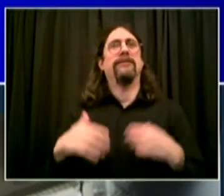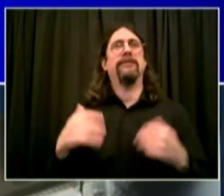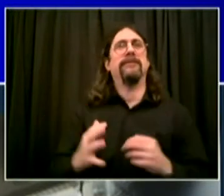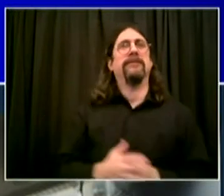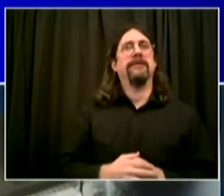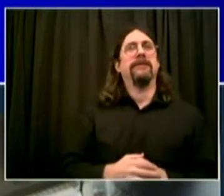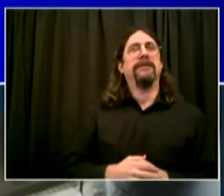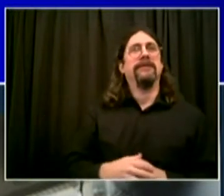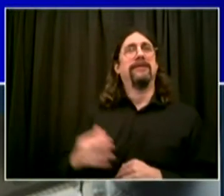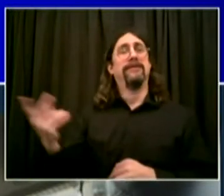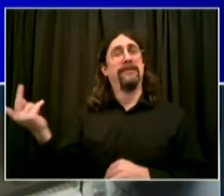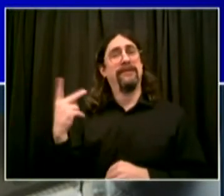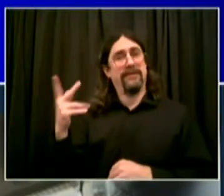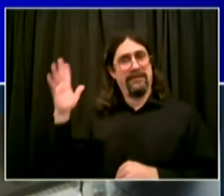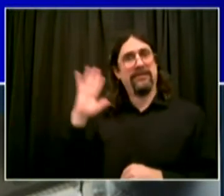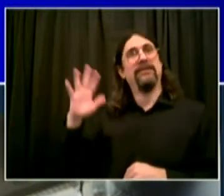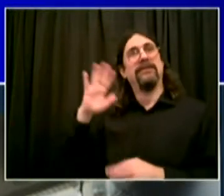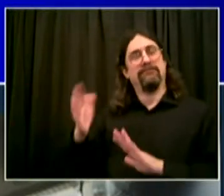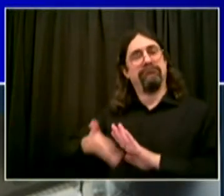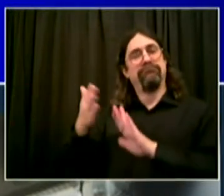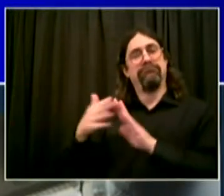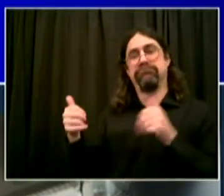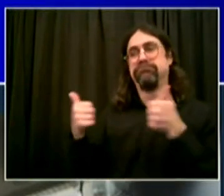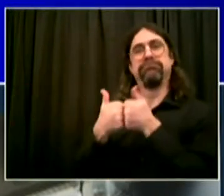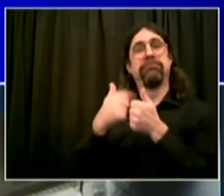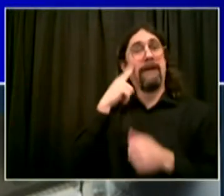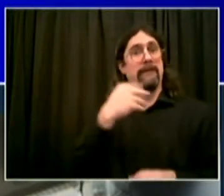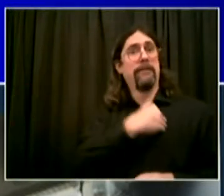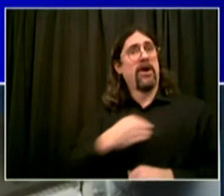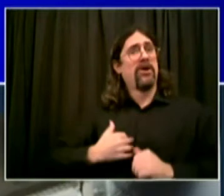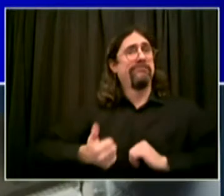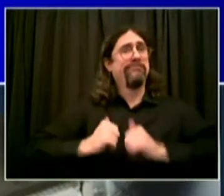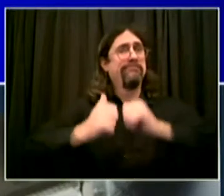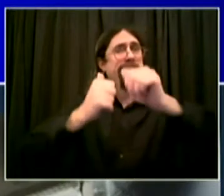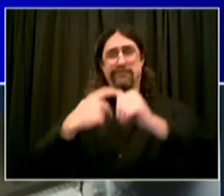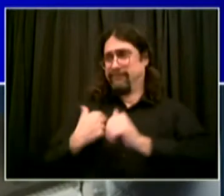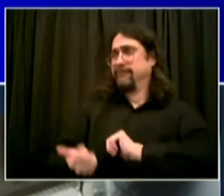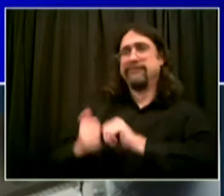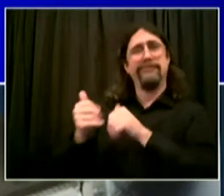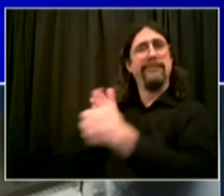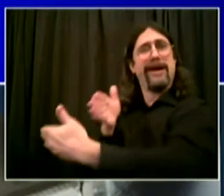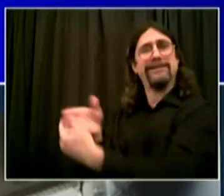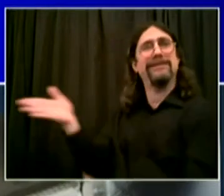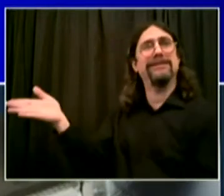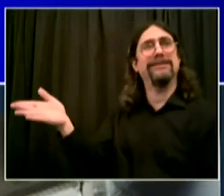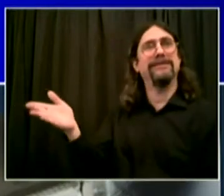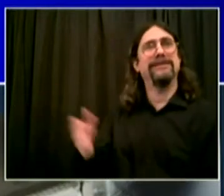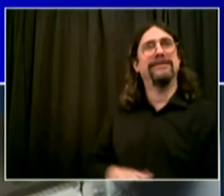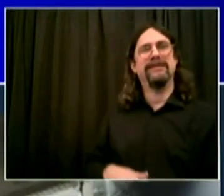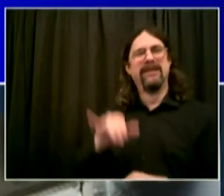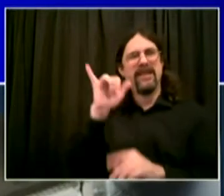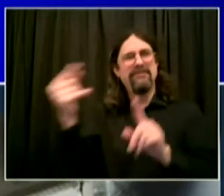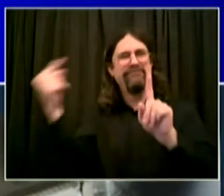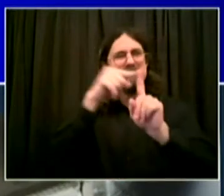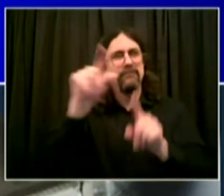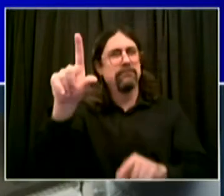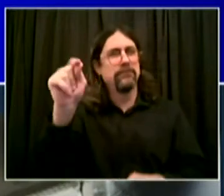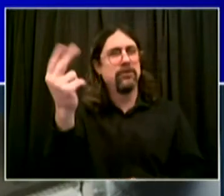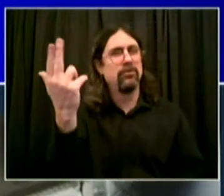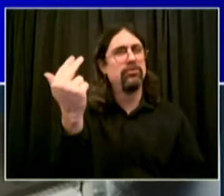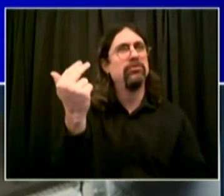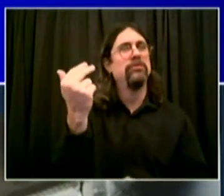of our lives. We happened to both be candidates in the same contest for mayor in 2013, but it didn't interfere with our friendship one bit.